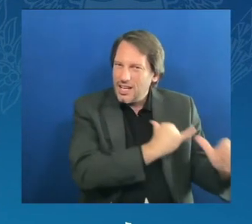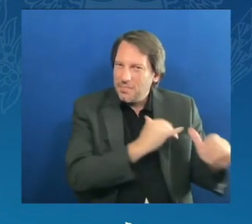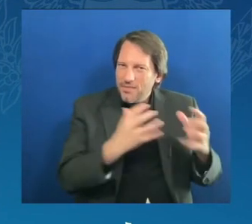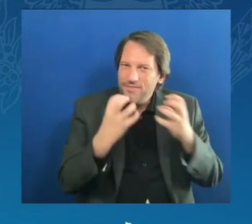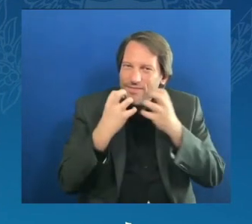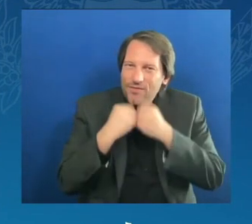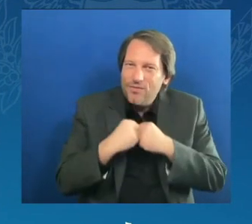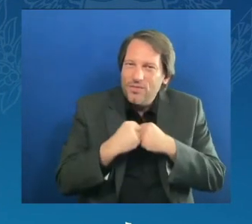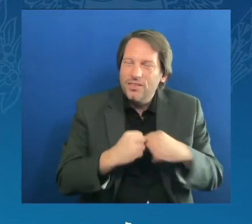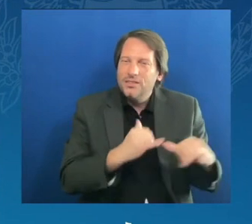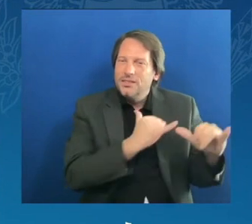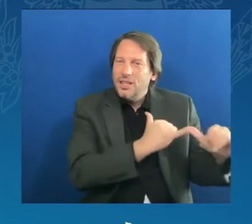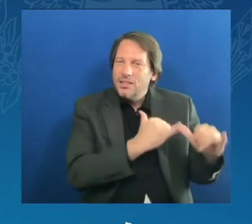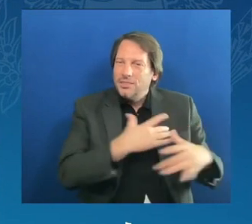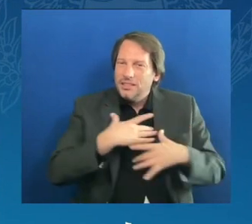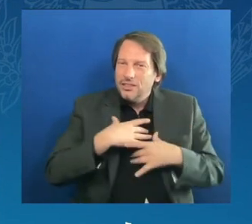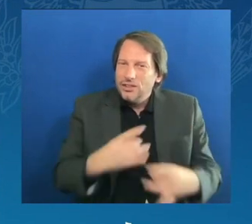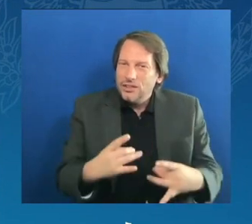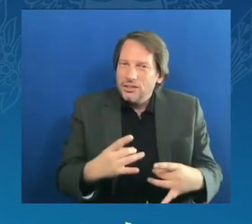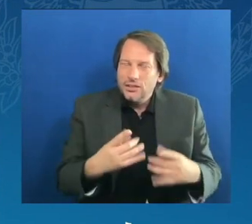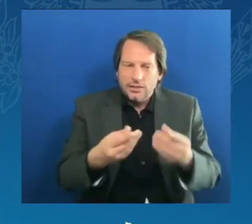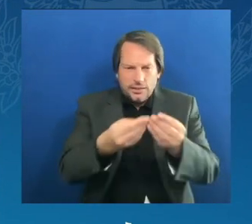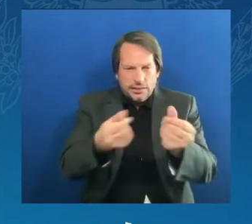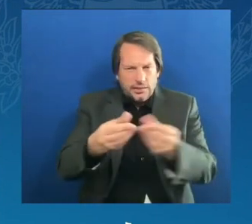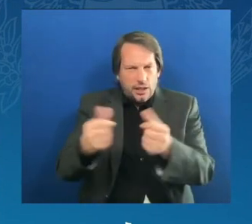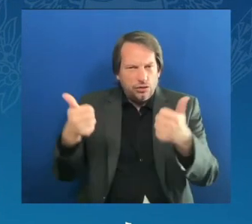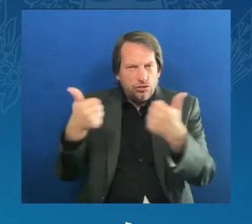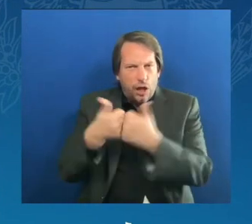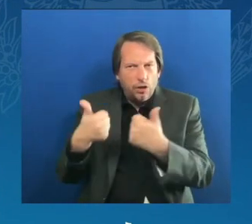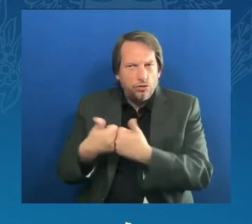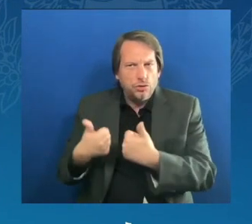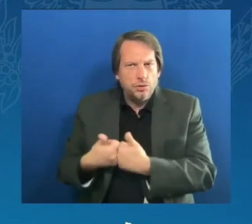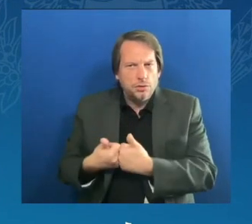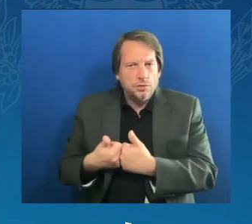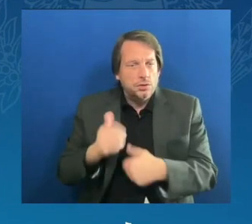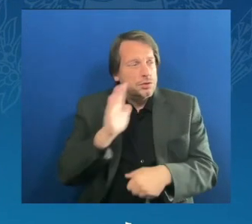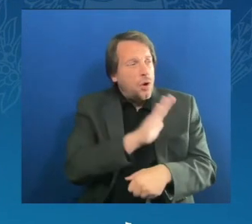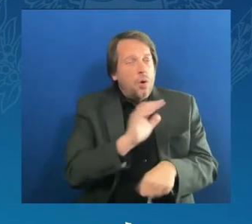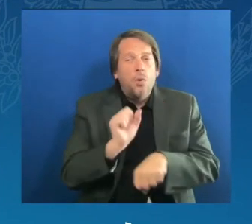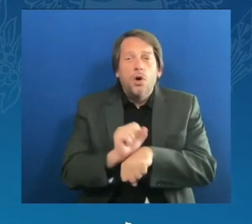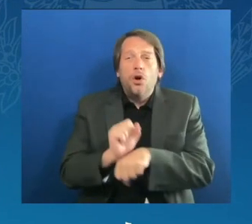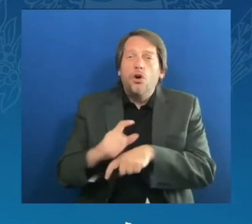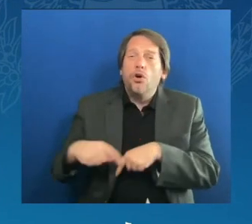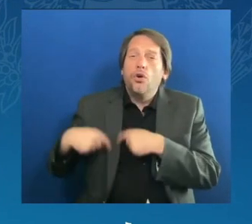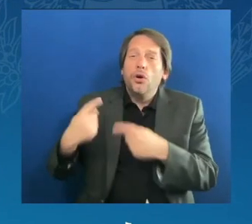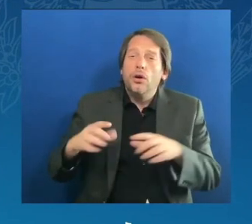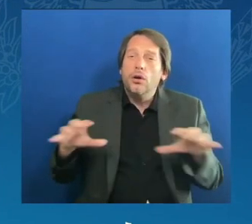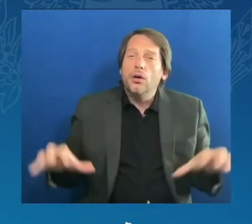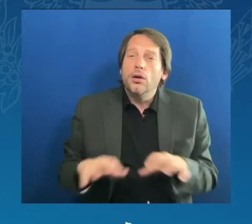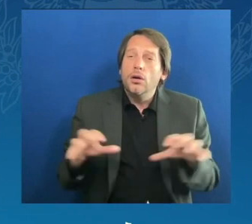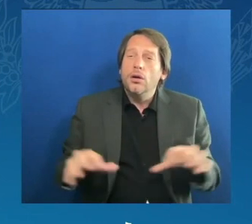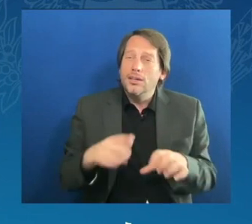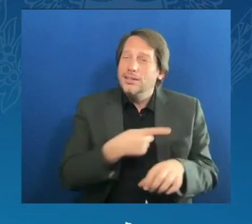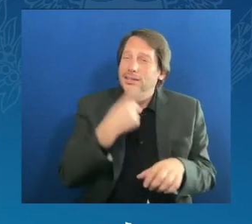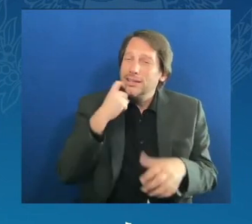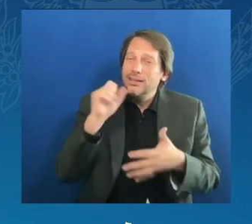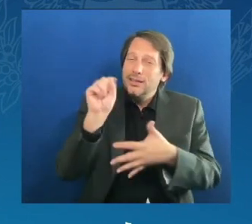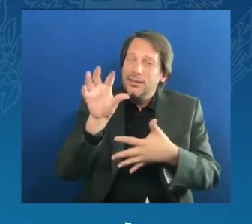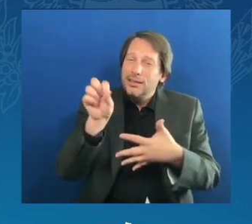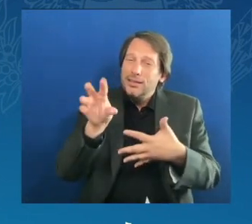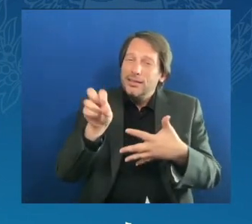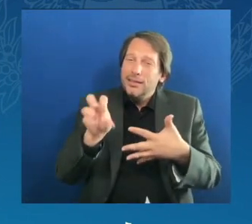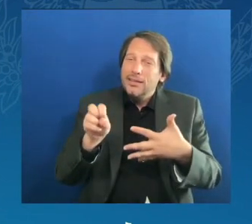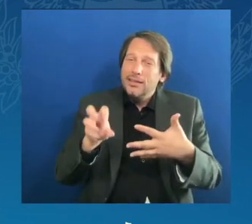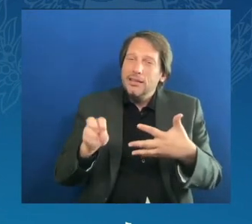Your ongoing work, which you have described in terms of the initiatives that you have been leading for the Central American region for